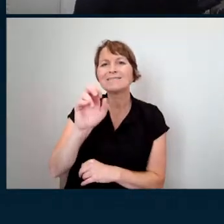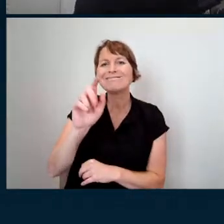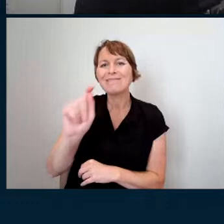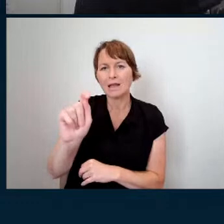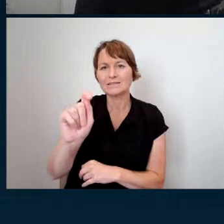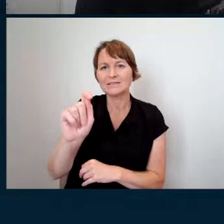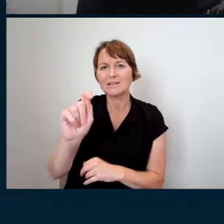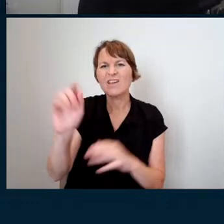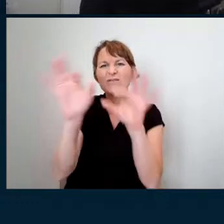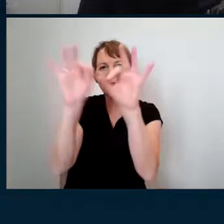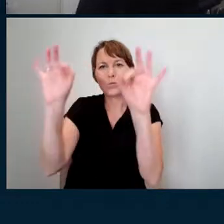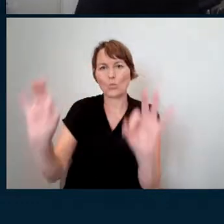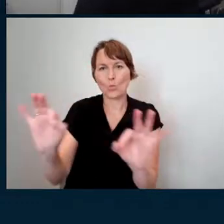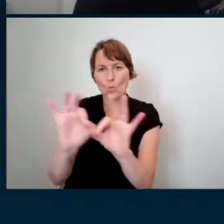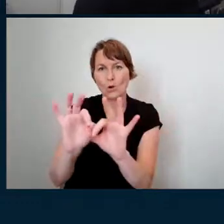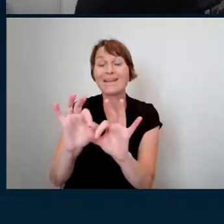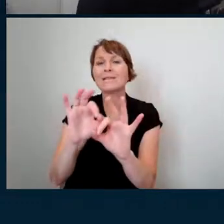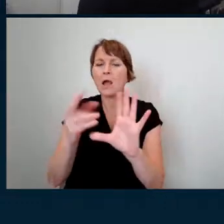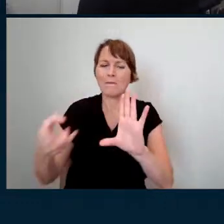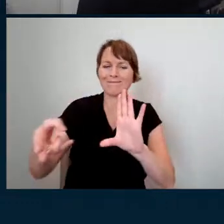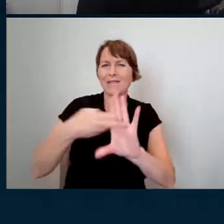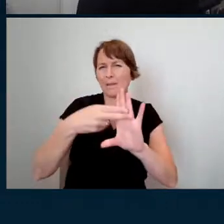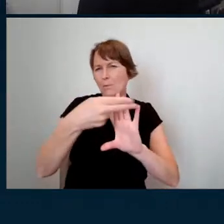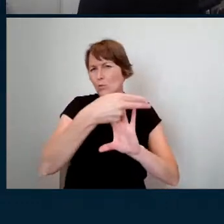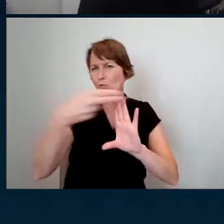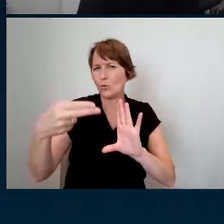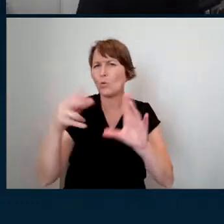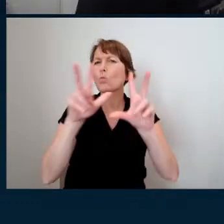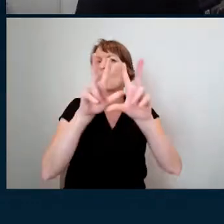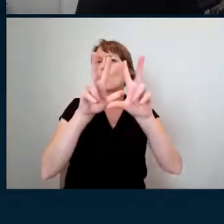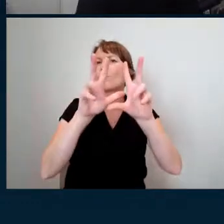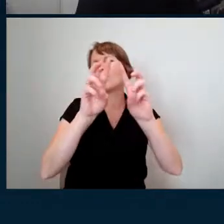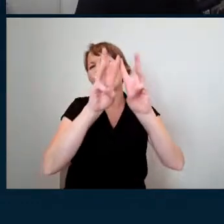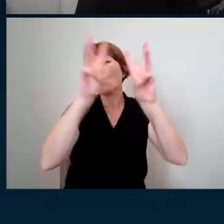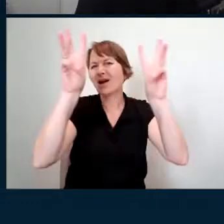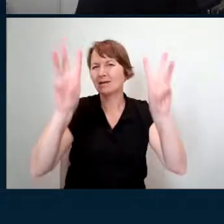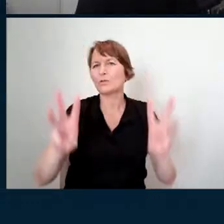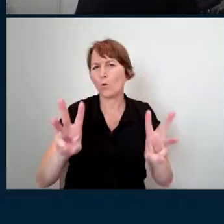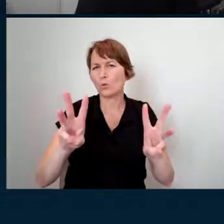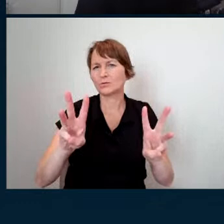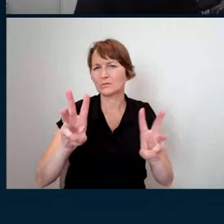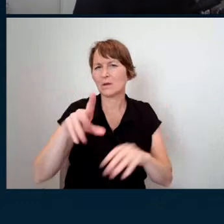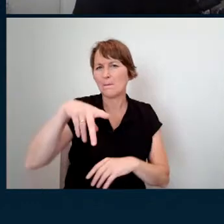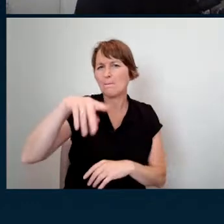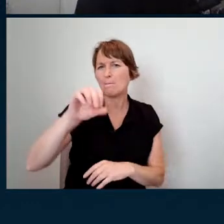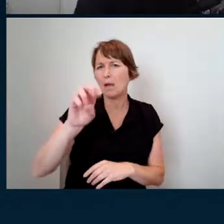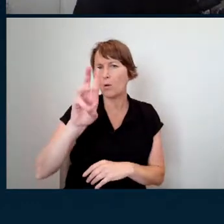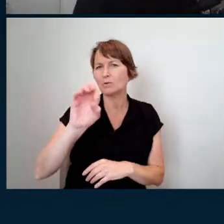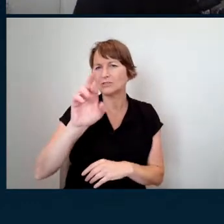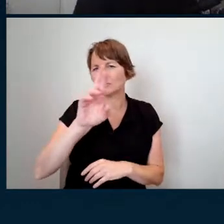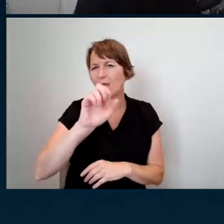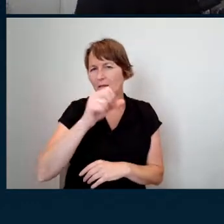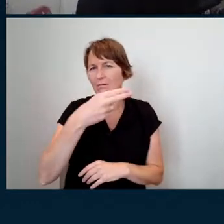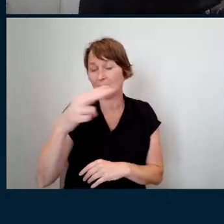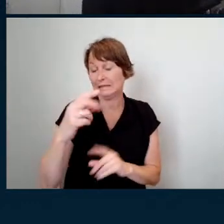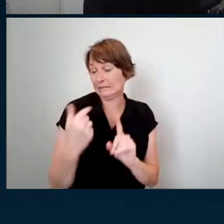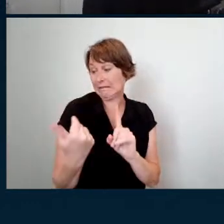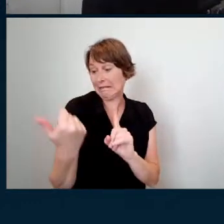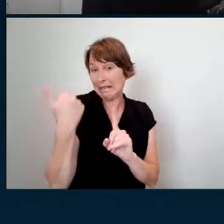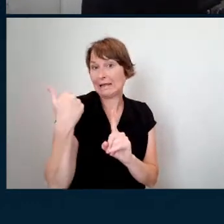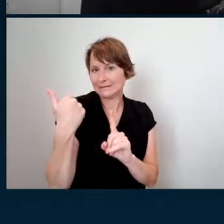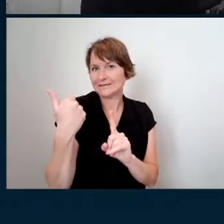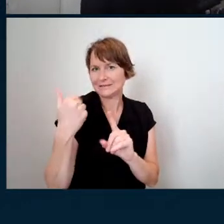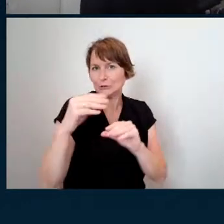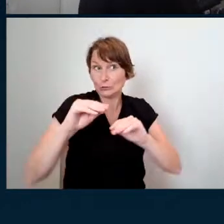PowerShell. This is PowerShell 5.1, which is one of the last versions that the last version that was released for the Windows PowerShell.